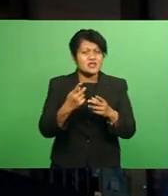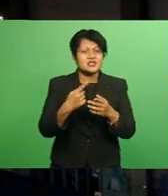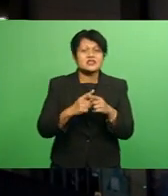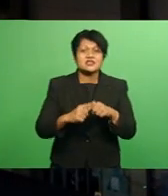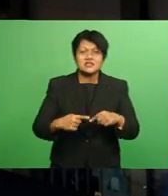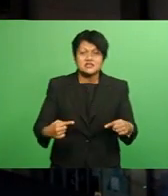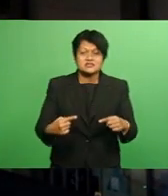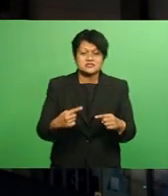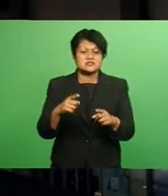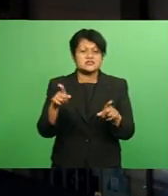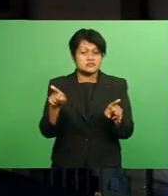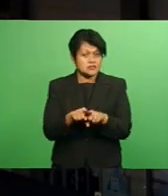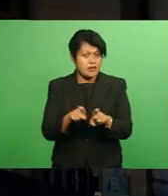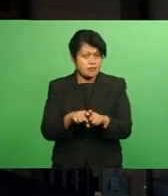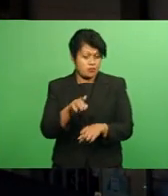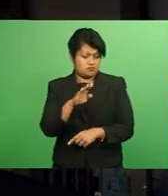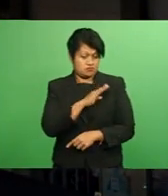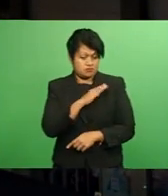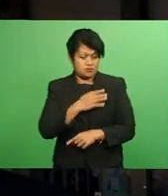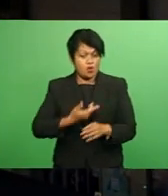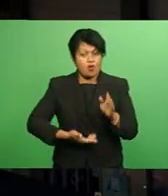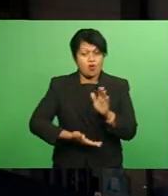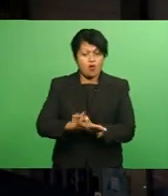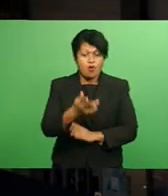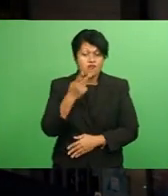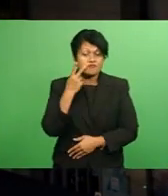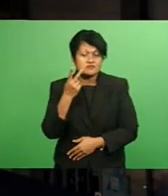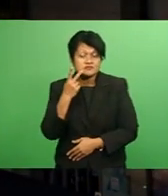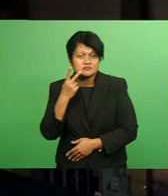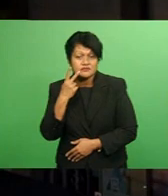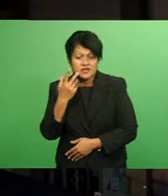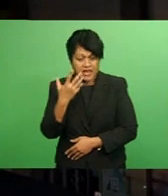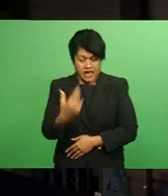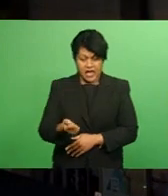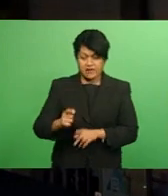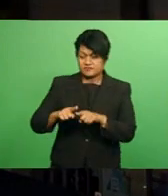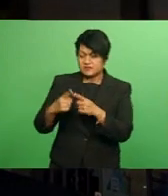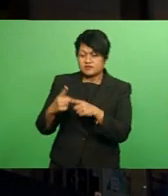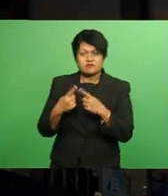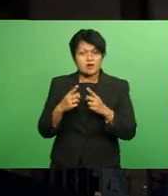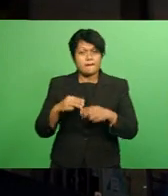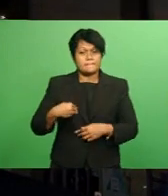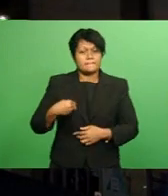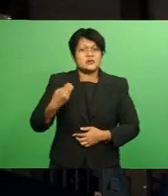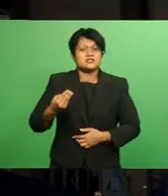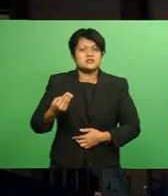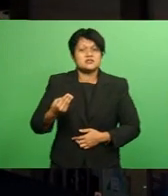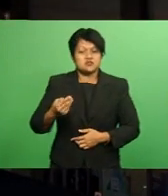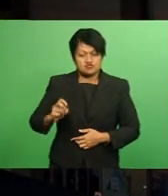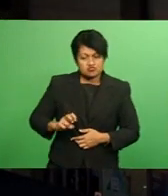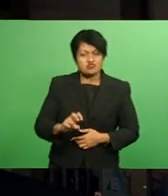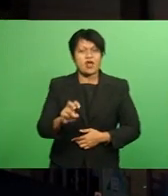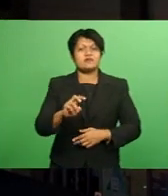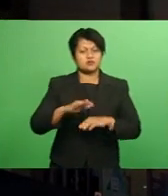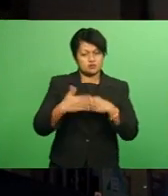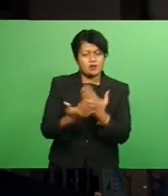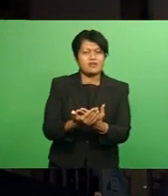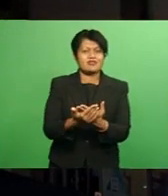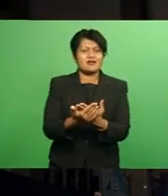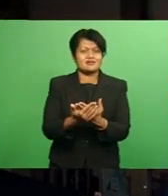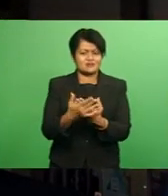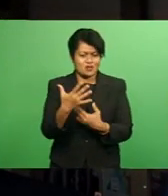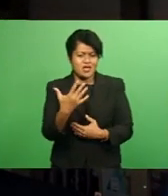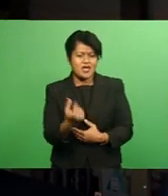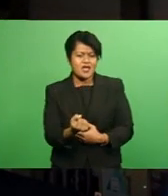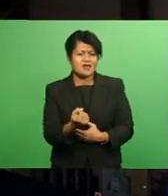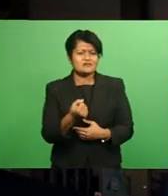on tour, there's a dedicated team from the different ministries that travel with him. They provide updates, they also provide queries and